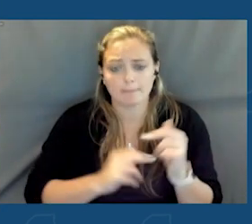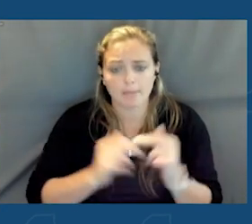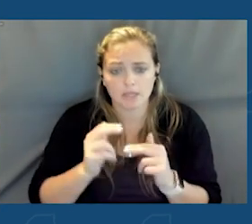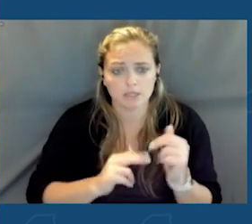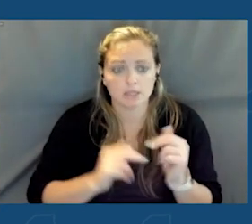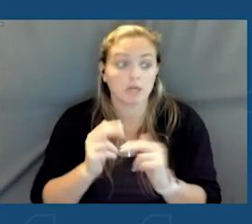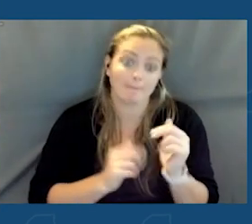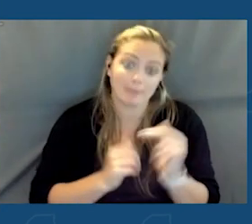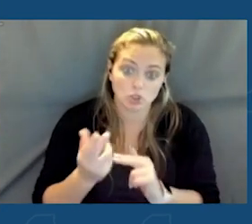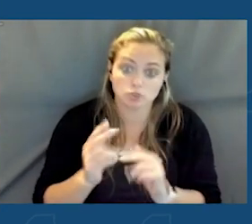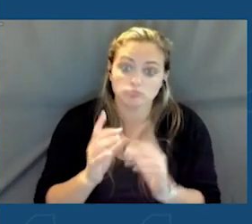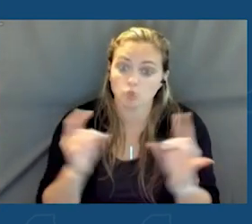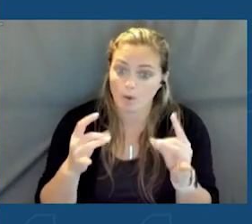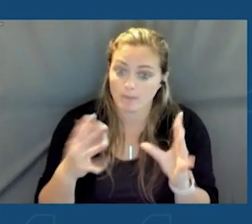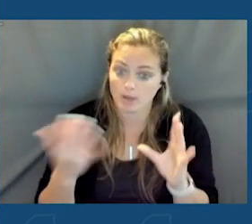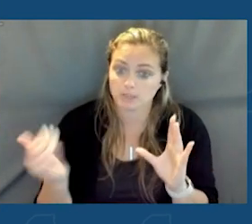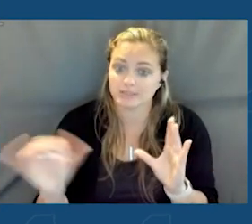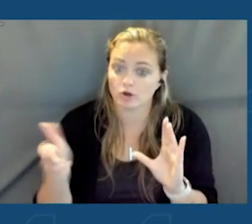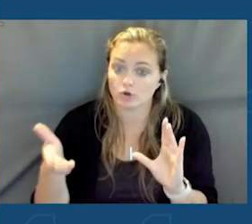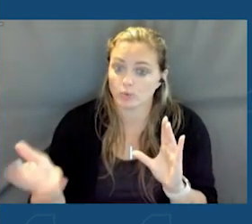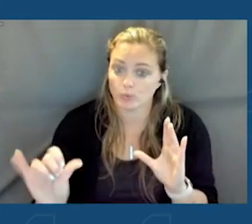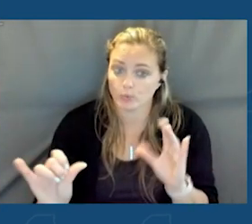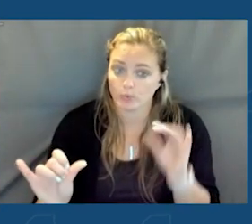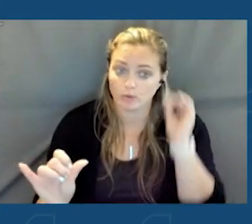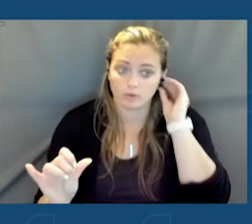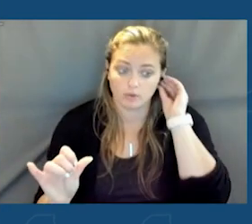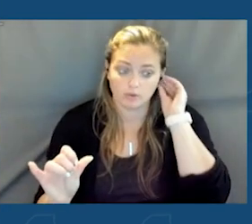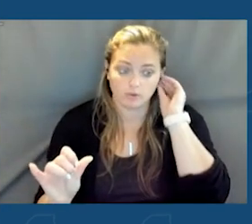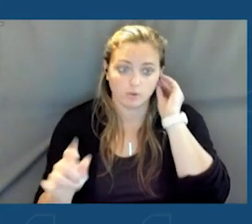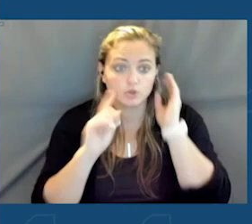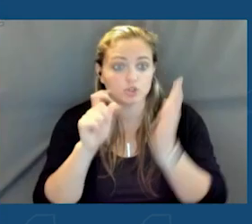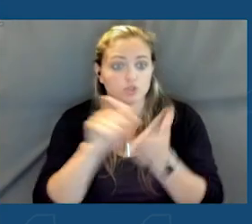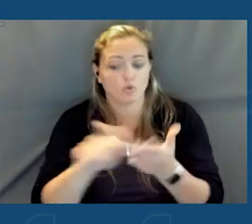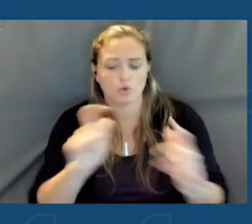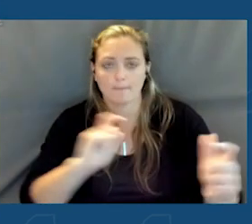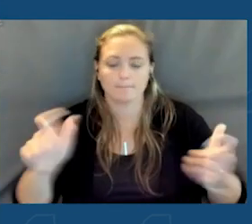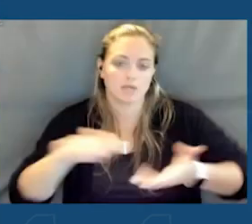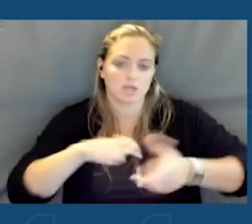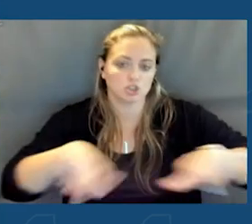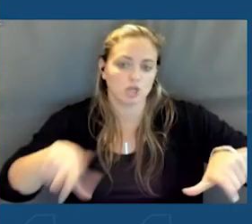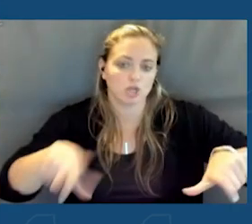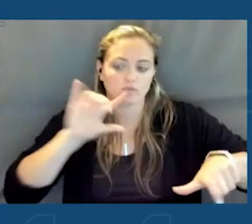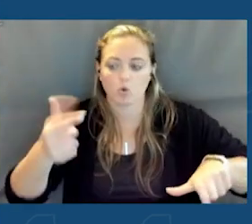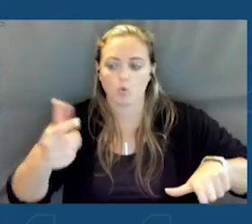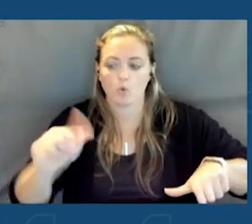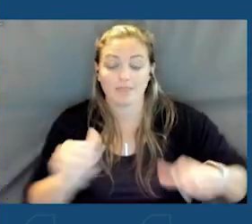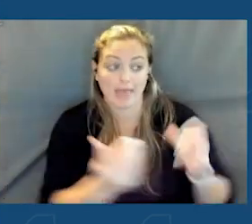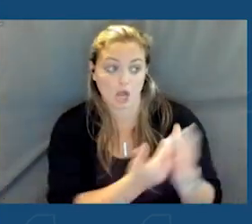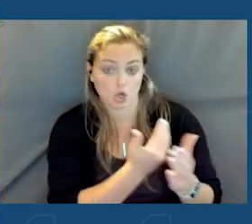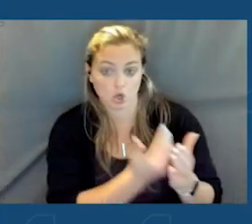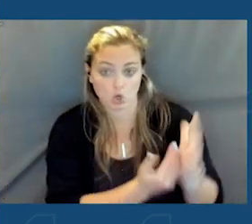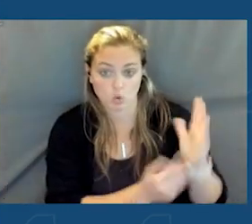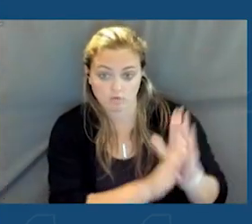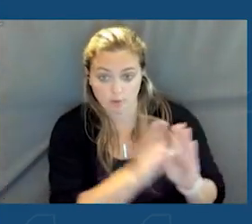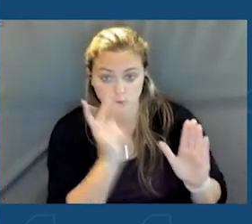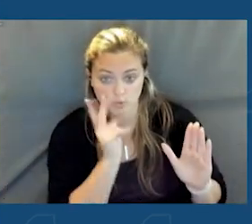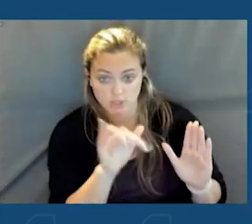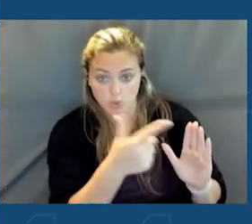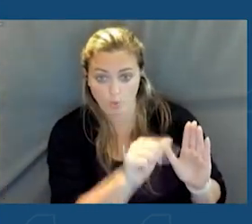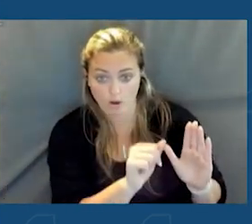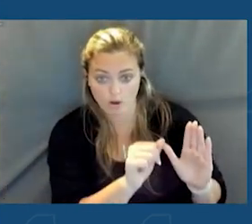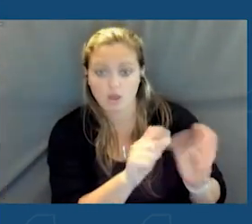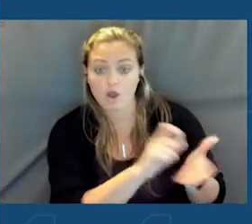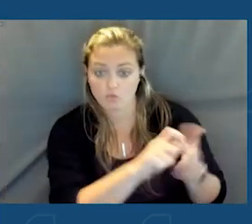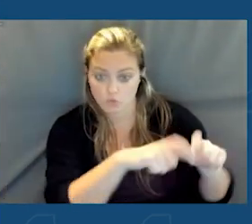well. Then we just wrote a big check for LaGuardia. We are a part of that new development that you see at